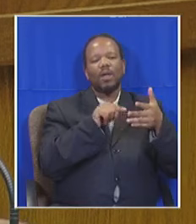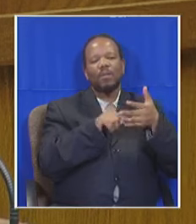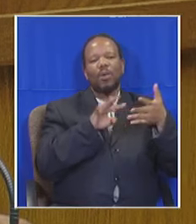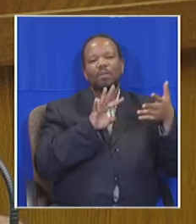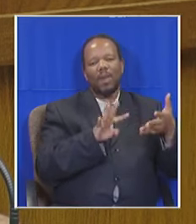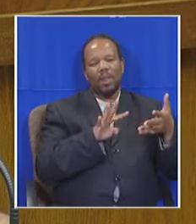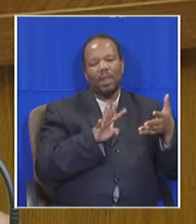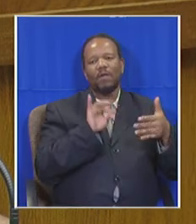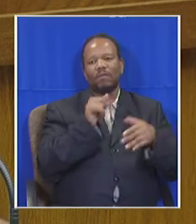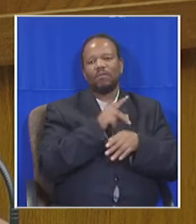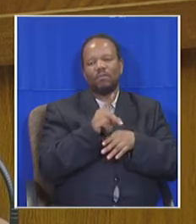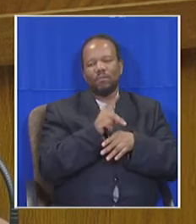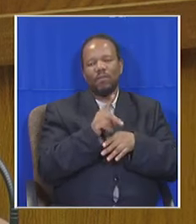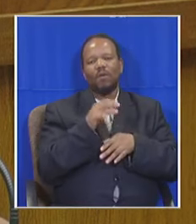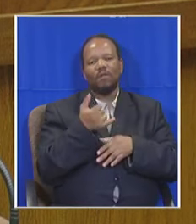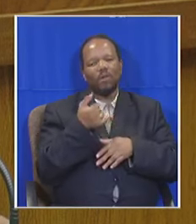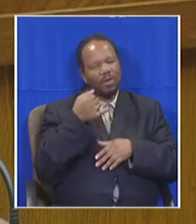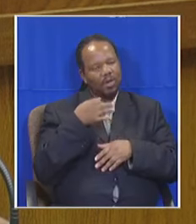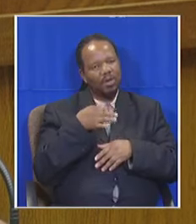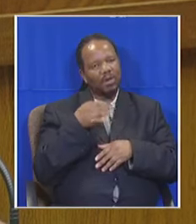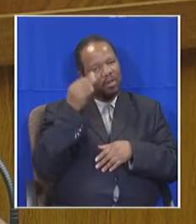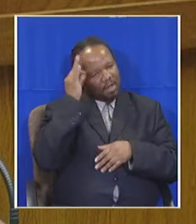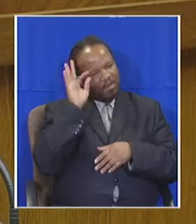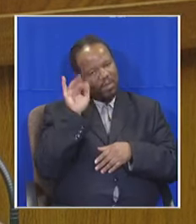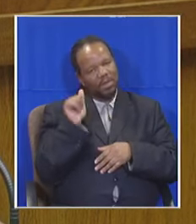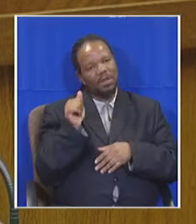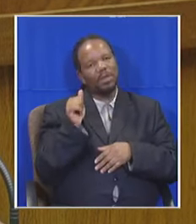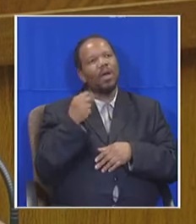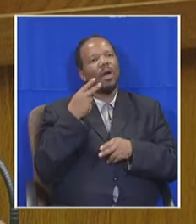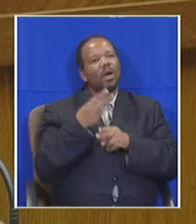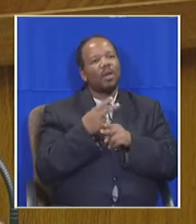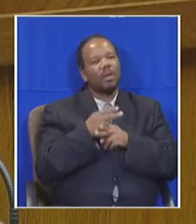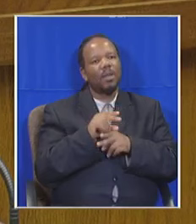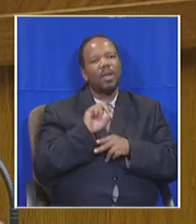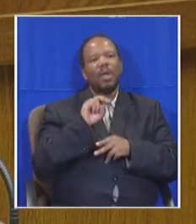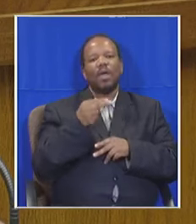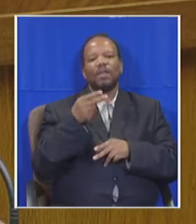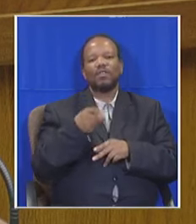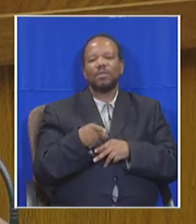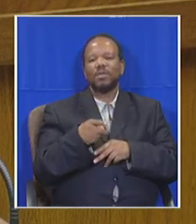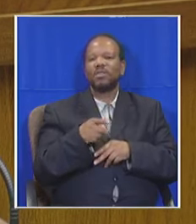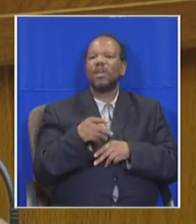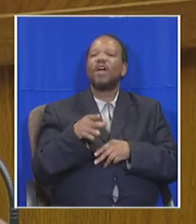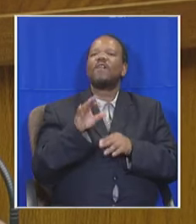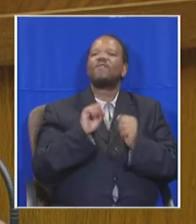country. And amongst other projects that we saw the launch of the HBM factory in Ladysmith, which produces latex condoms,